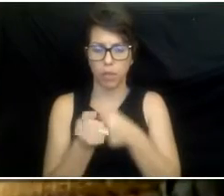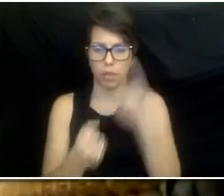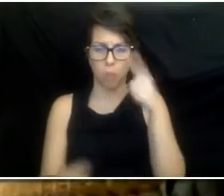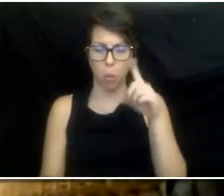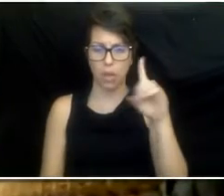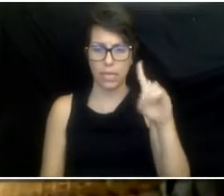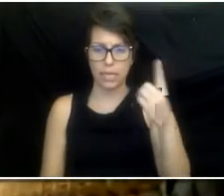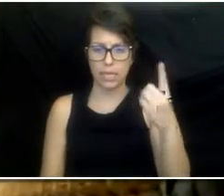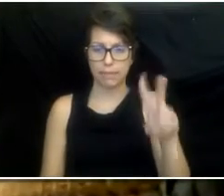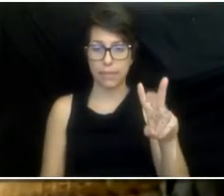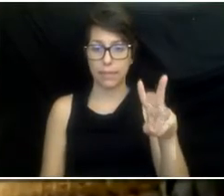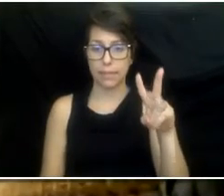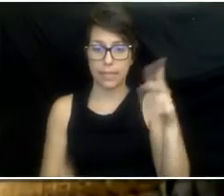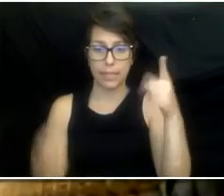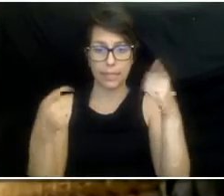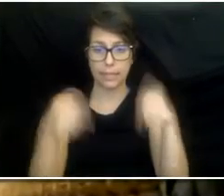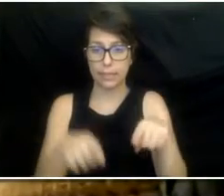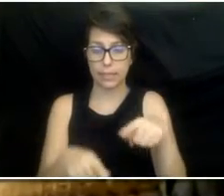reach